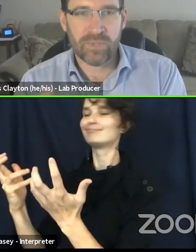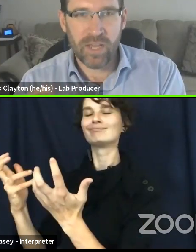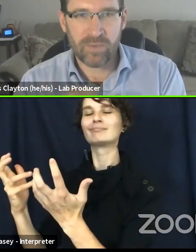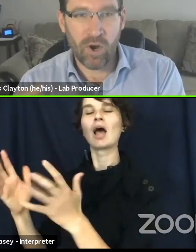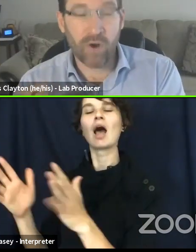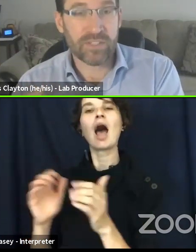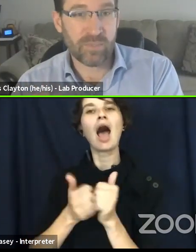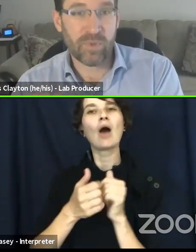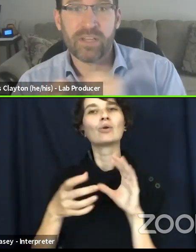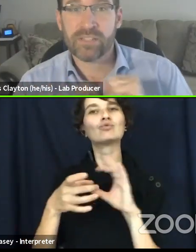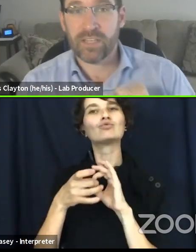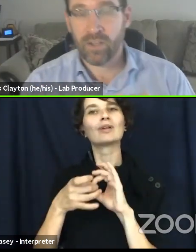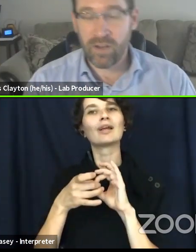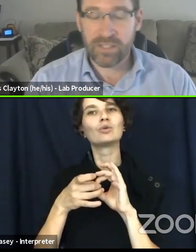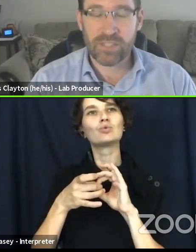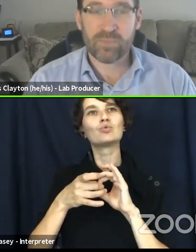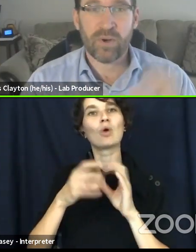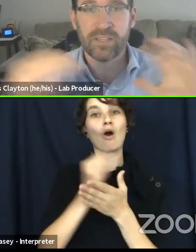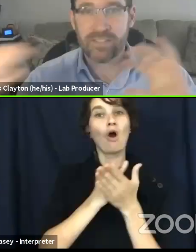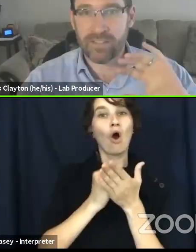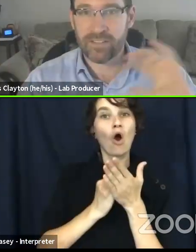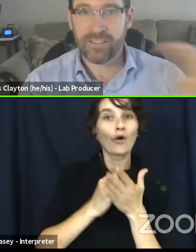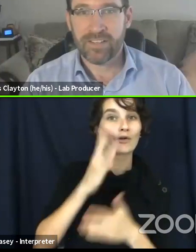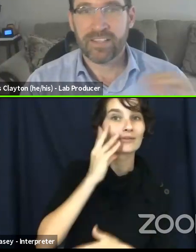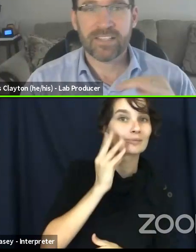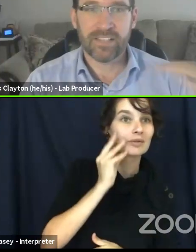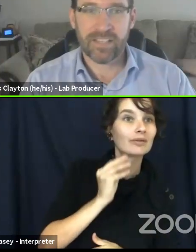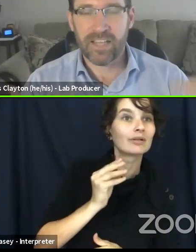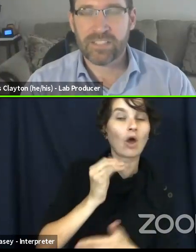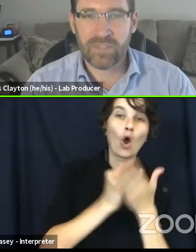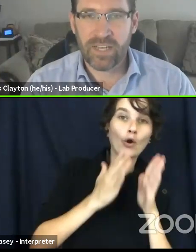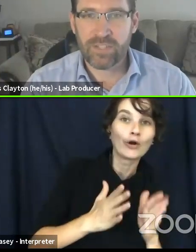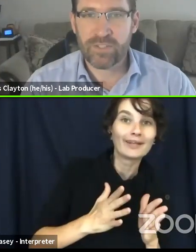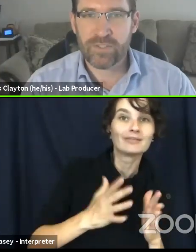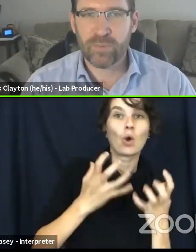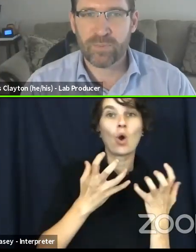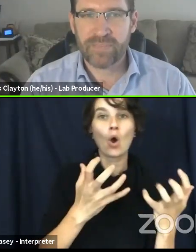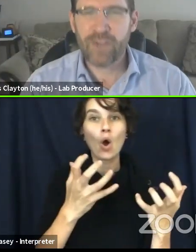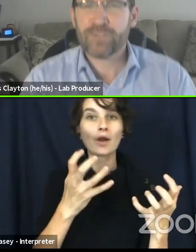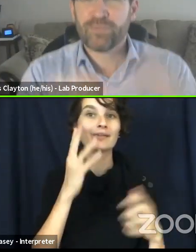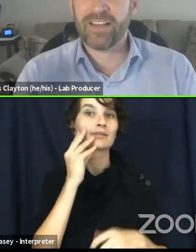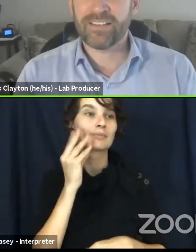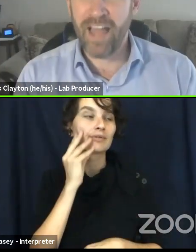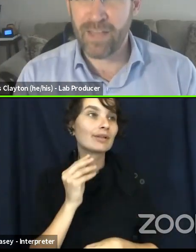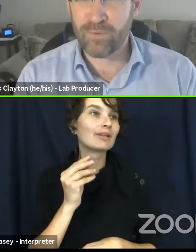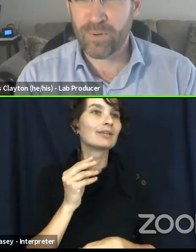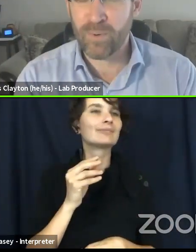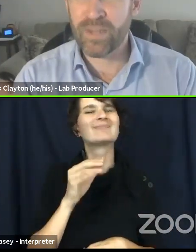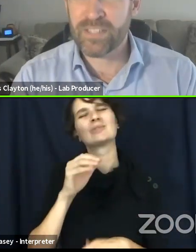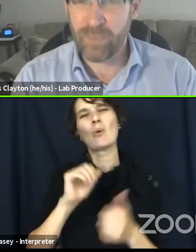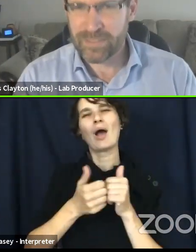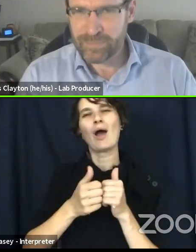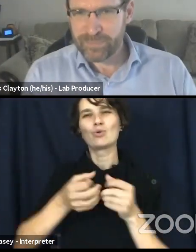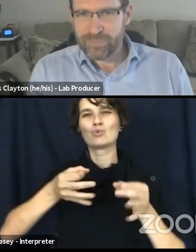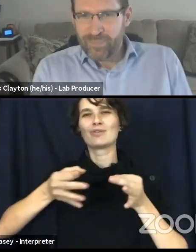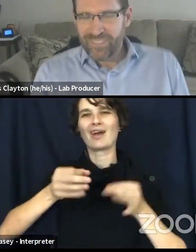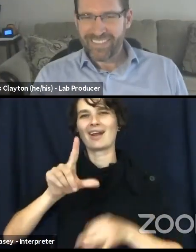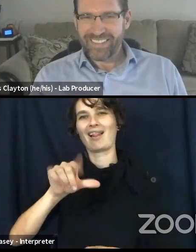to the artist experience and the audience experience and the collective connection. So how do you define live or